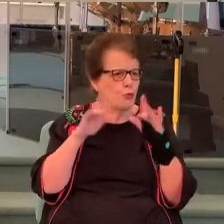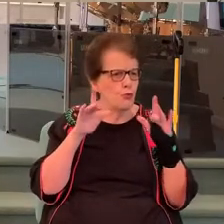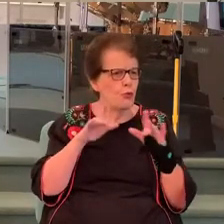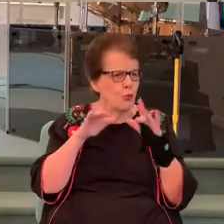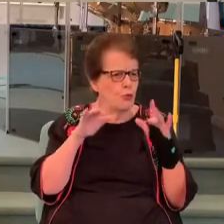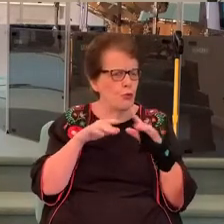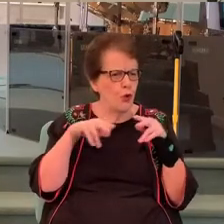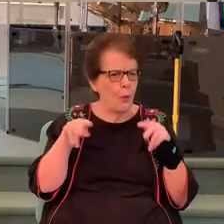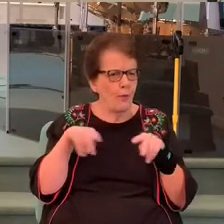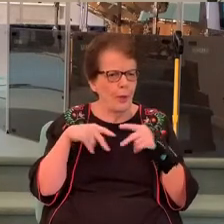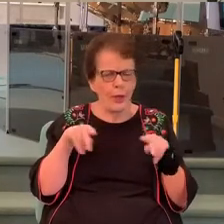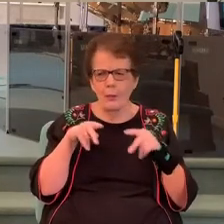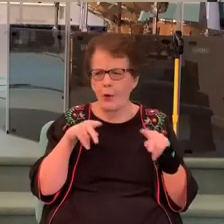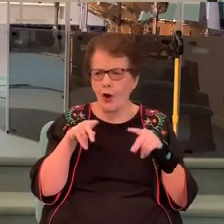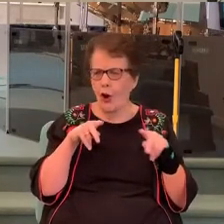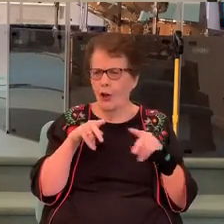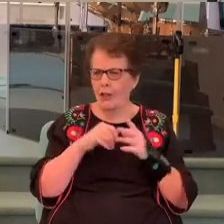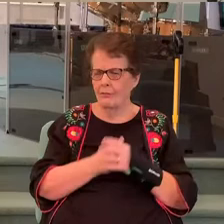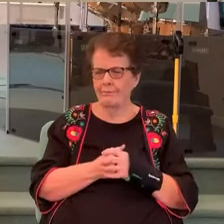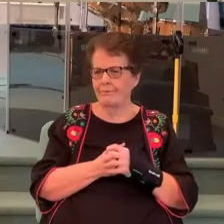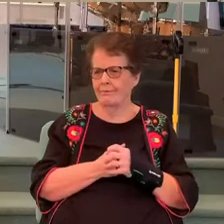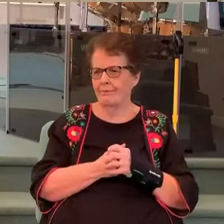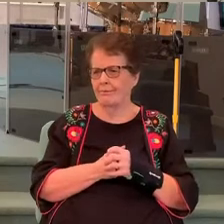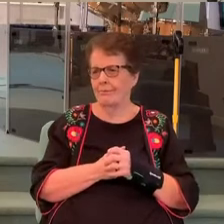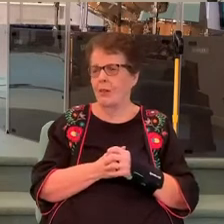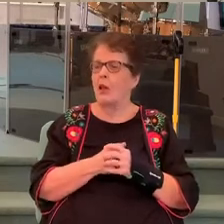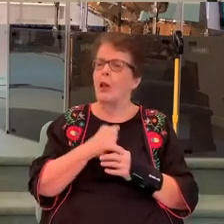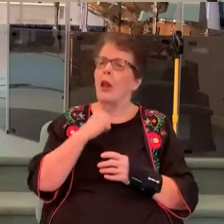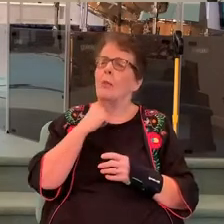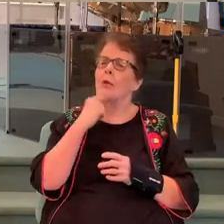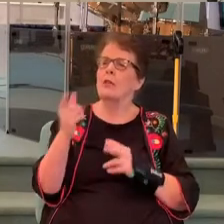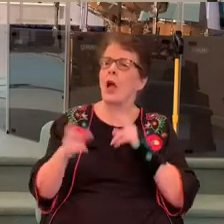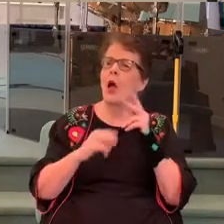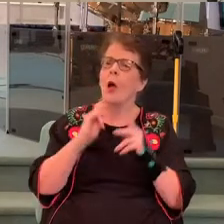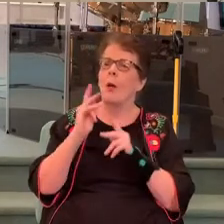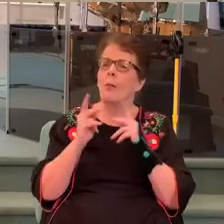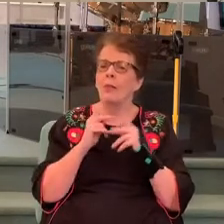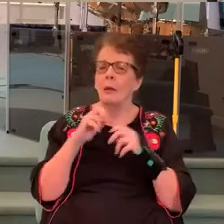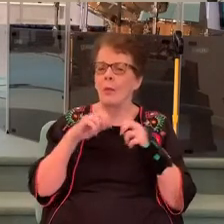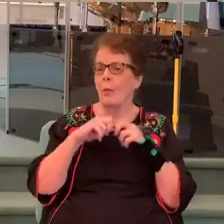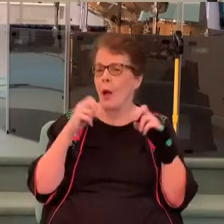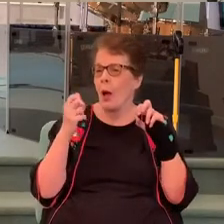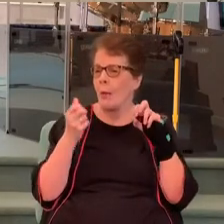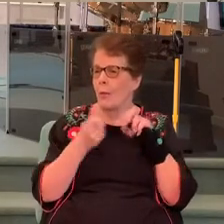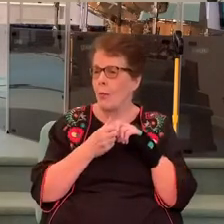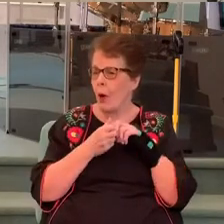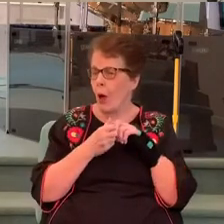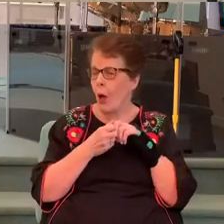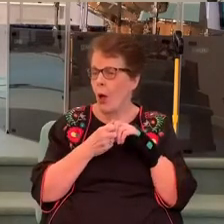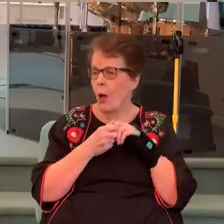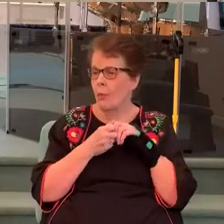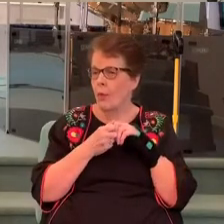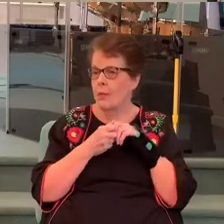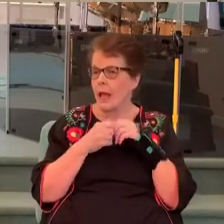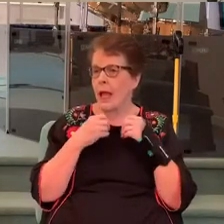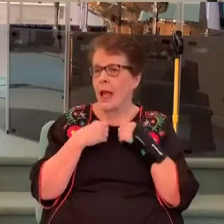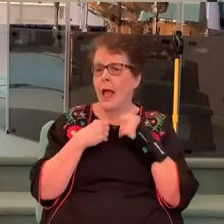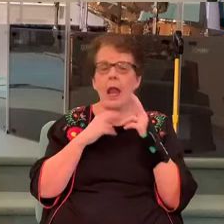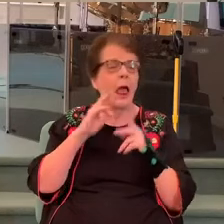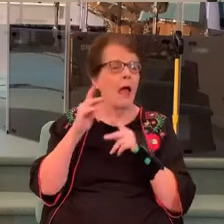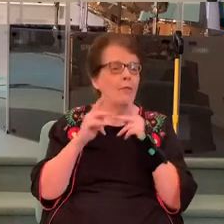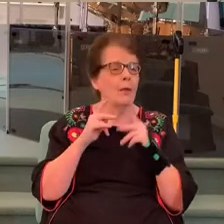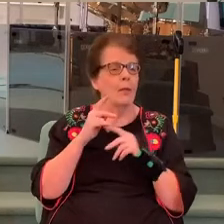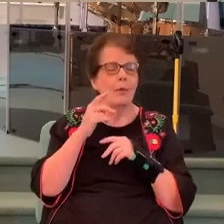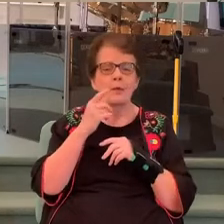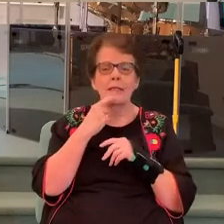my problem so that I'll get a bunch of likes and little hearts and little hug emojis and a bunch of people telling me how bad they feel